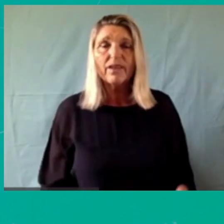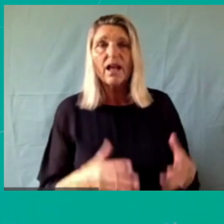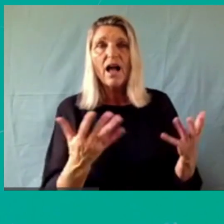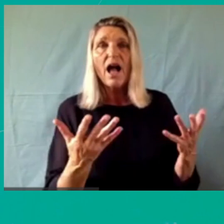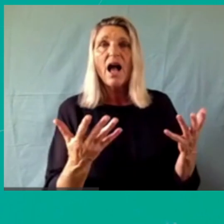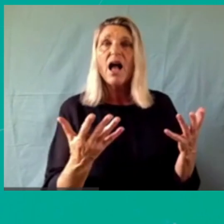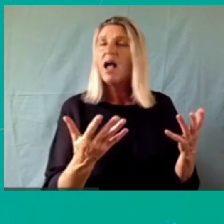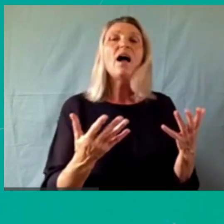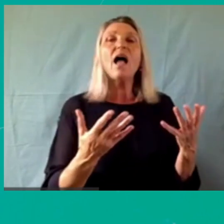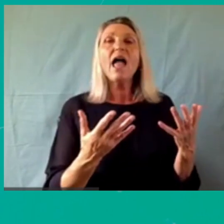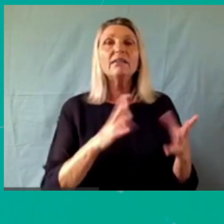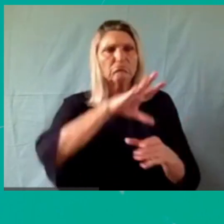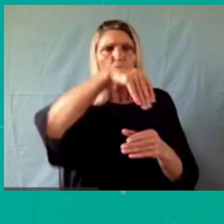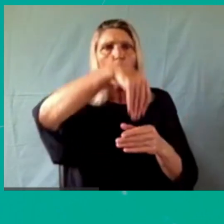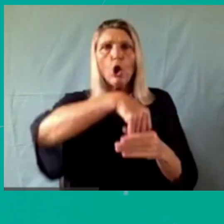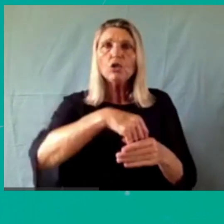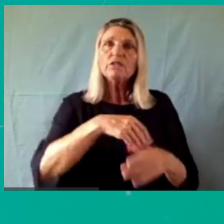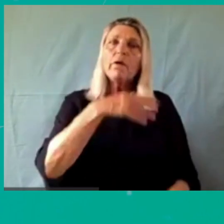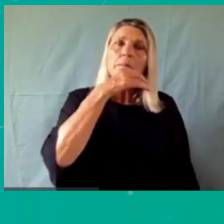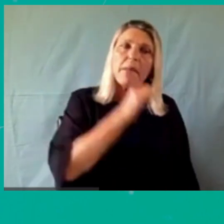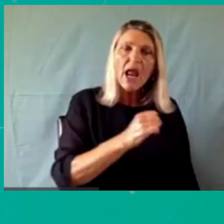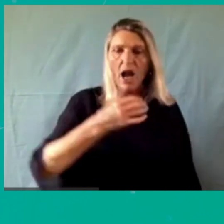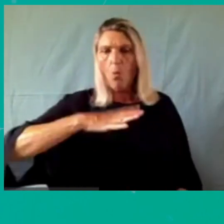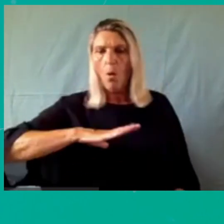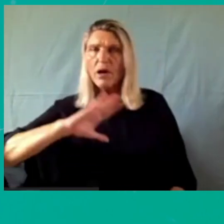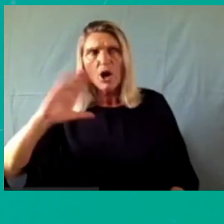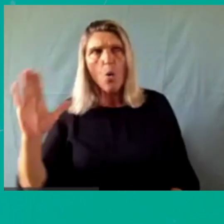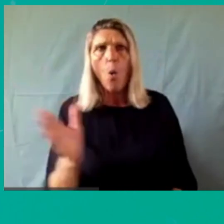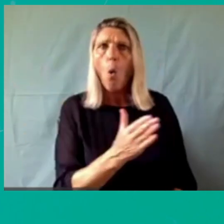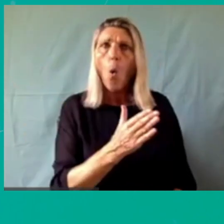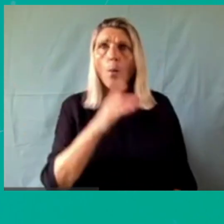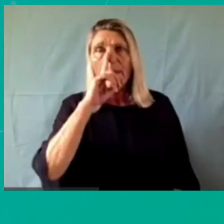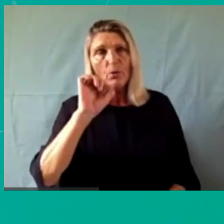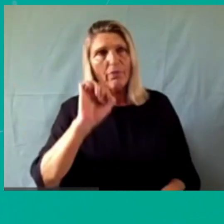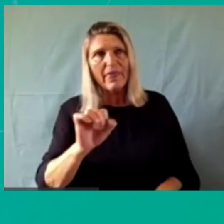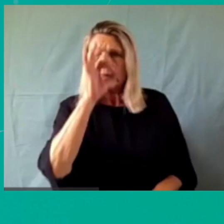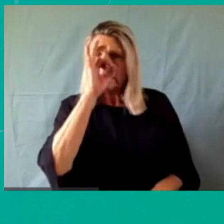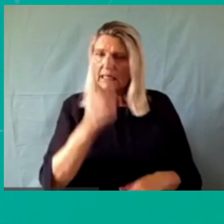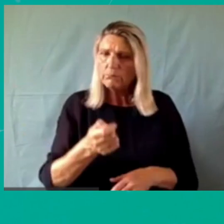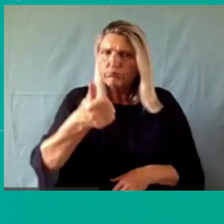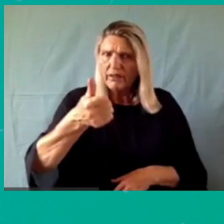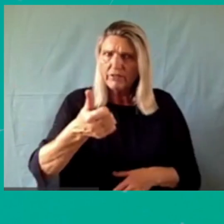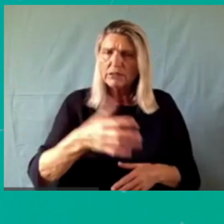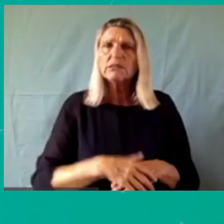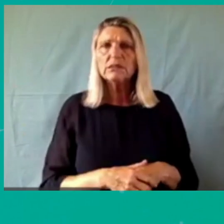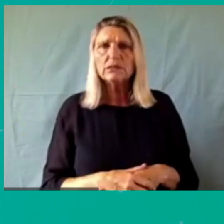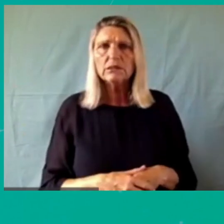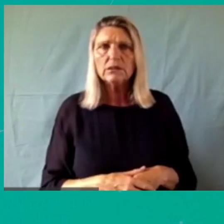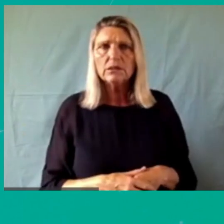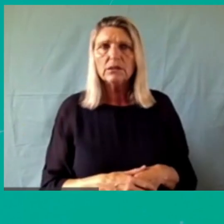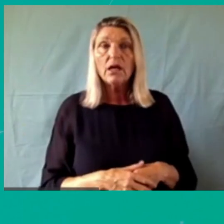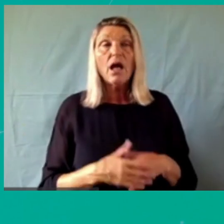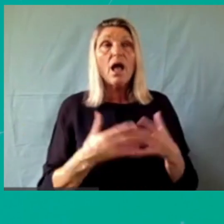all genders, and the ingrained responsibility to care and protect those in our whānau who are